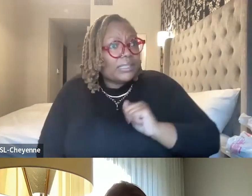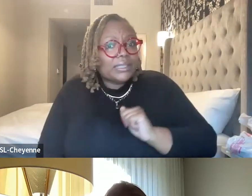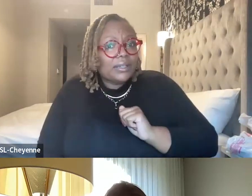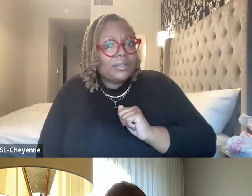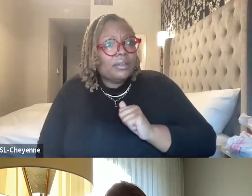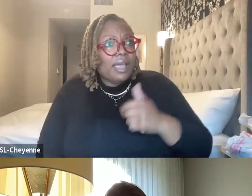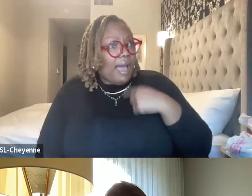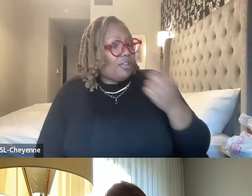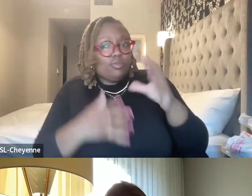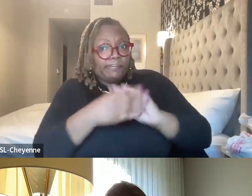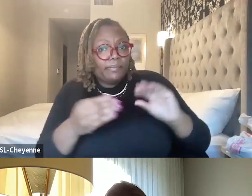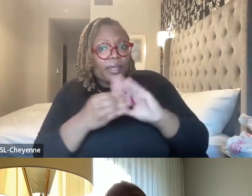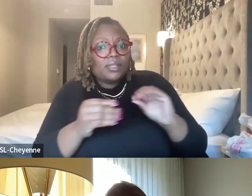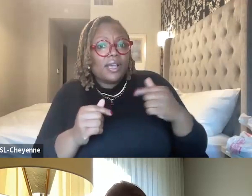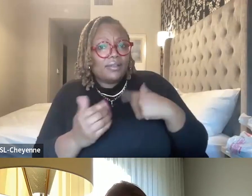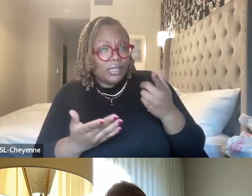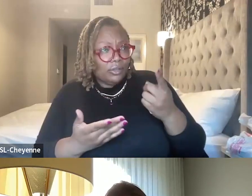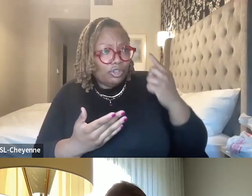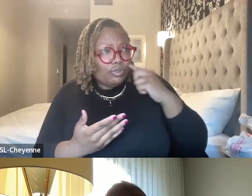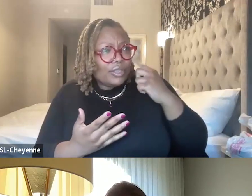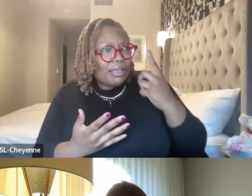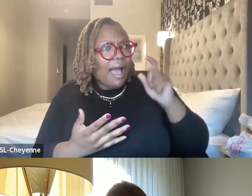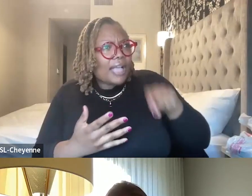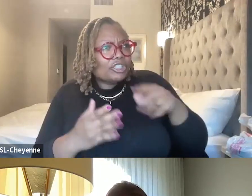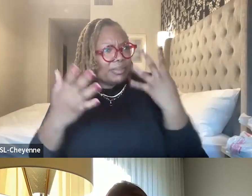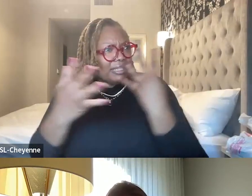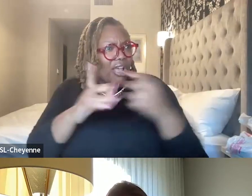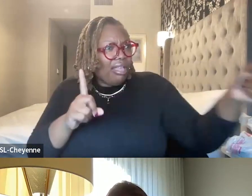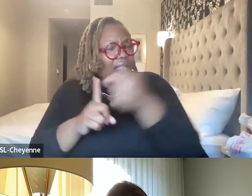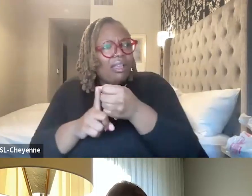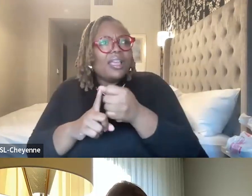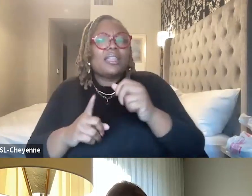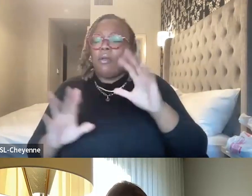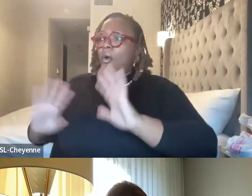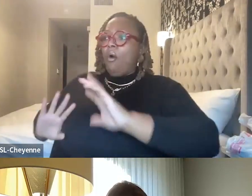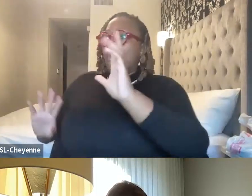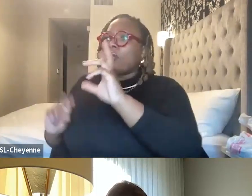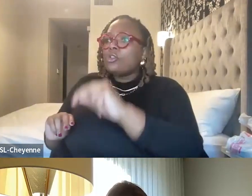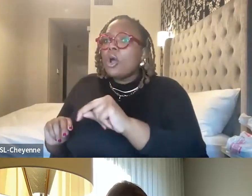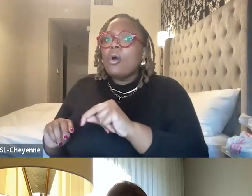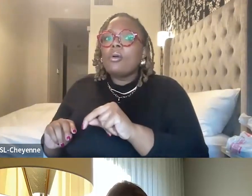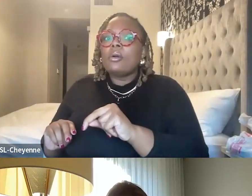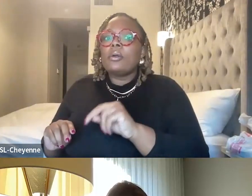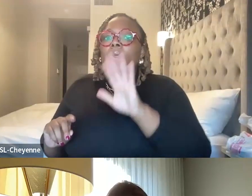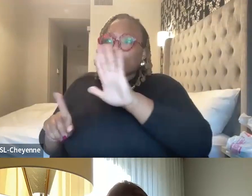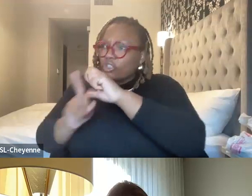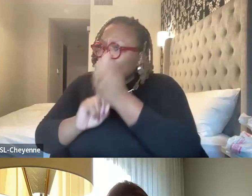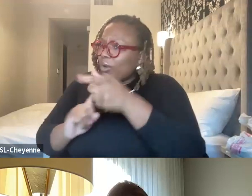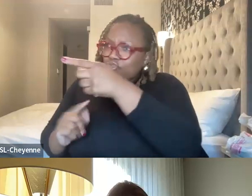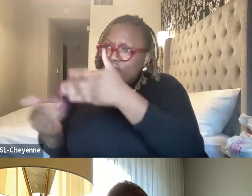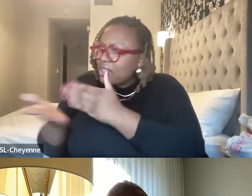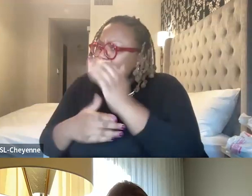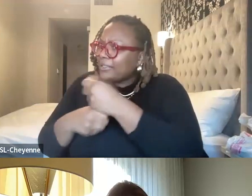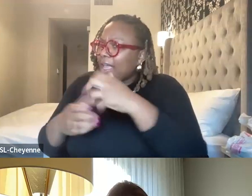story. And I was like, do you think I should be in jail? And they were like, no. But in your case, of course, you have the right